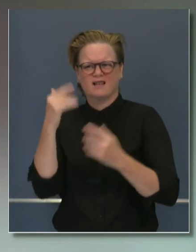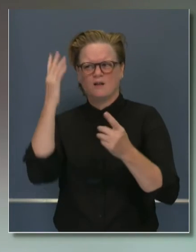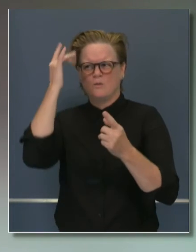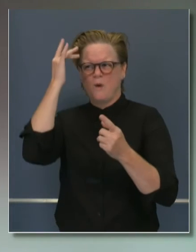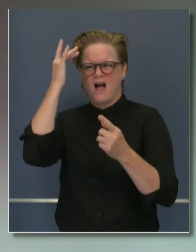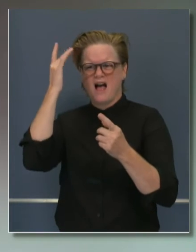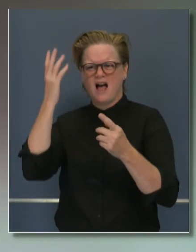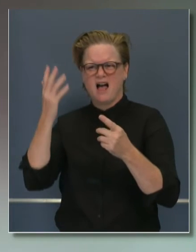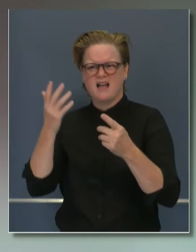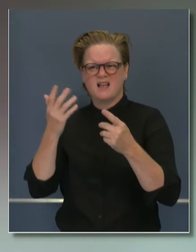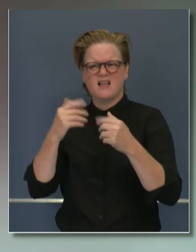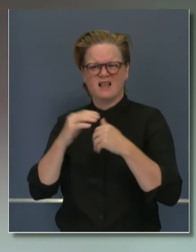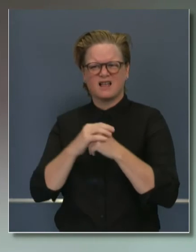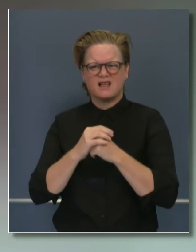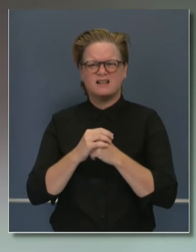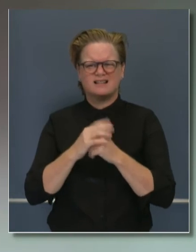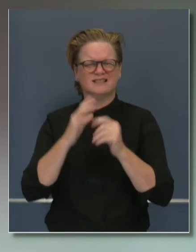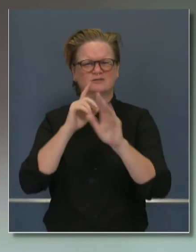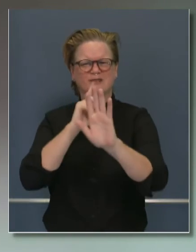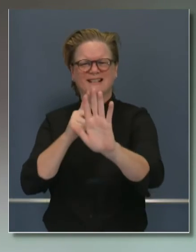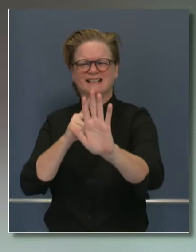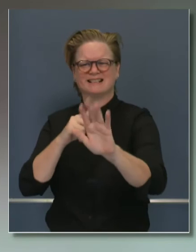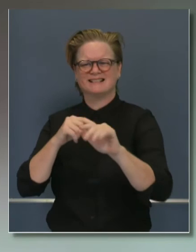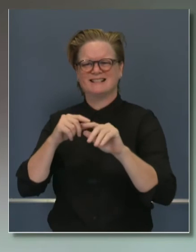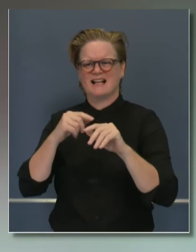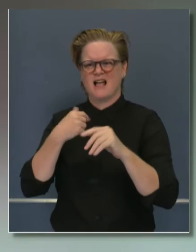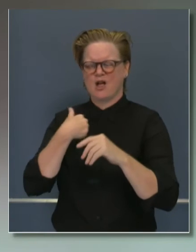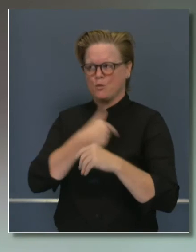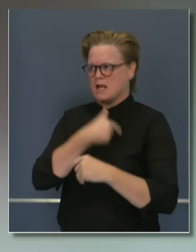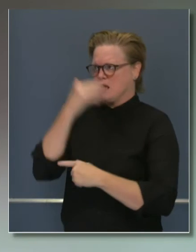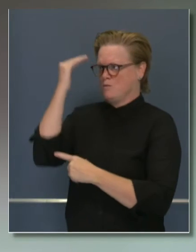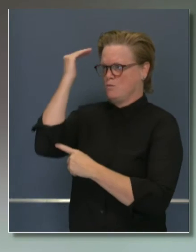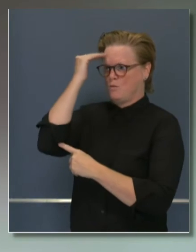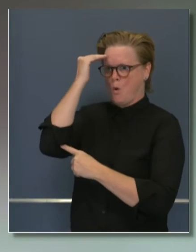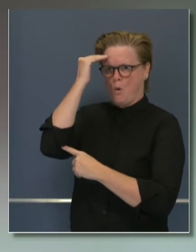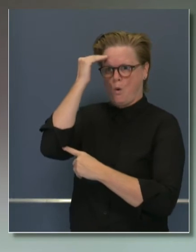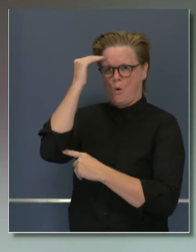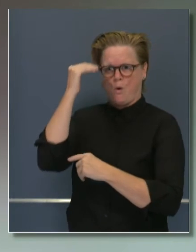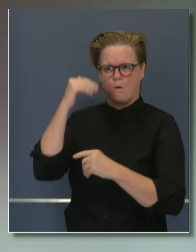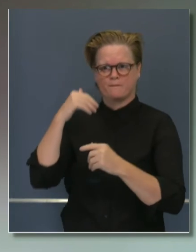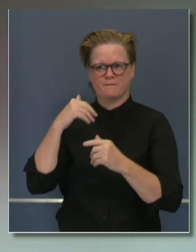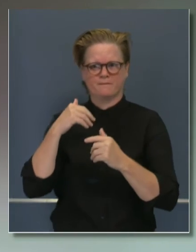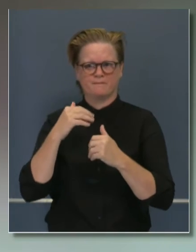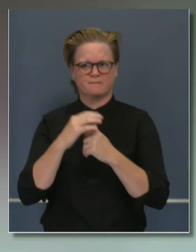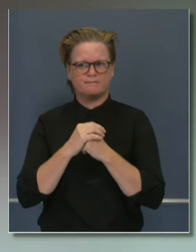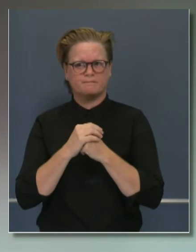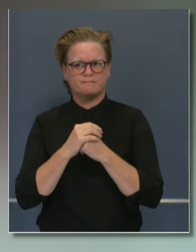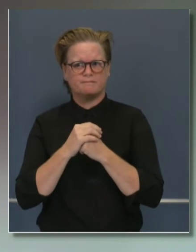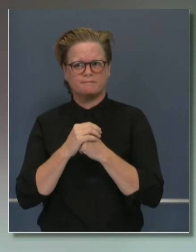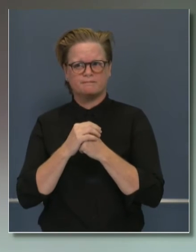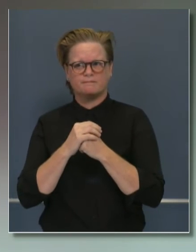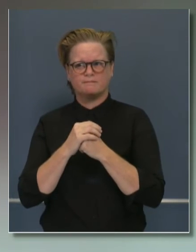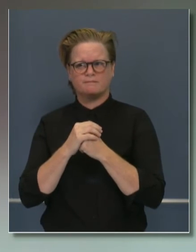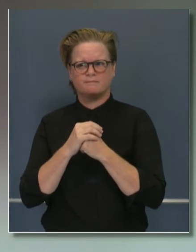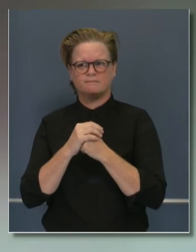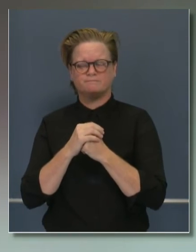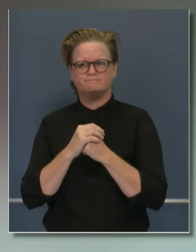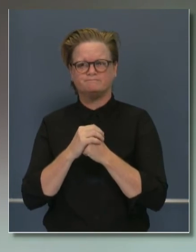COVID will behave any differently. But what we do know, and what you alluded to, is that oftentimes during that time